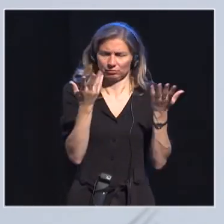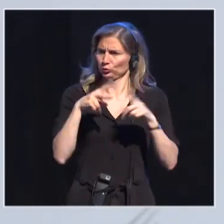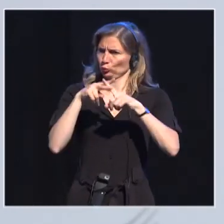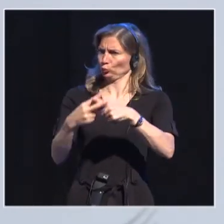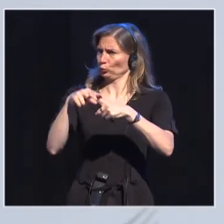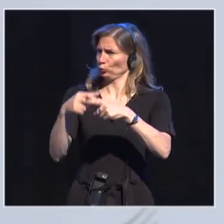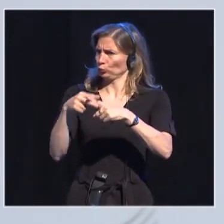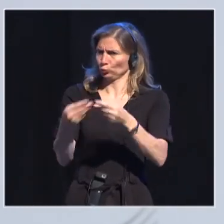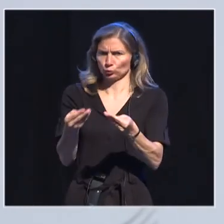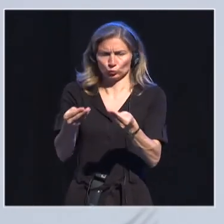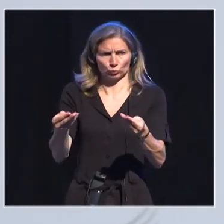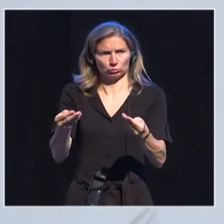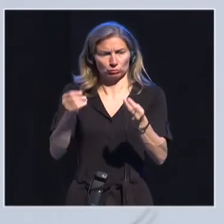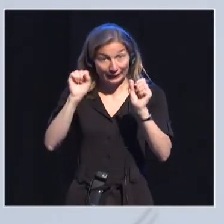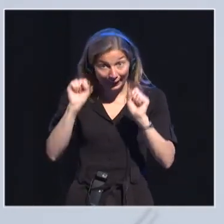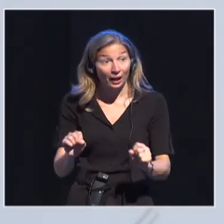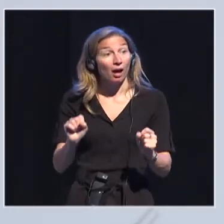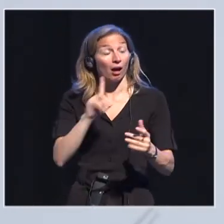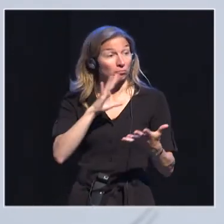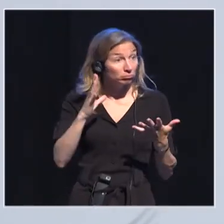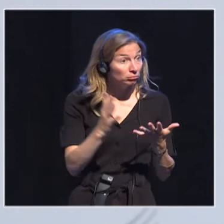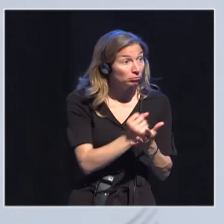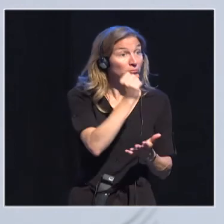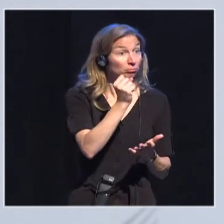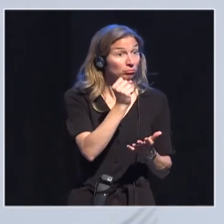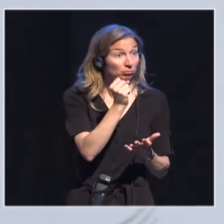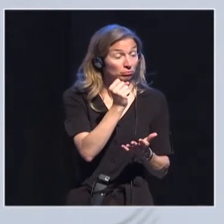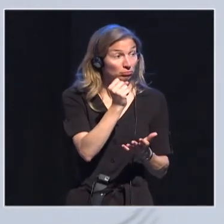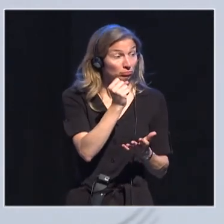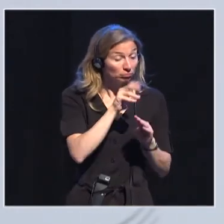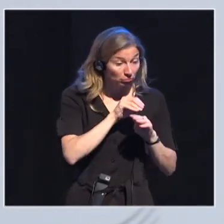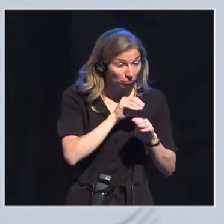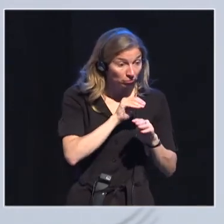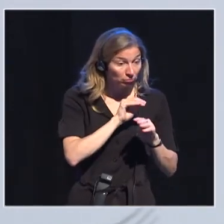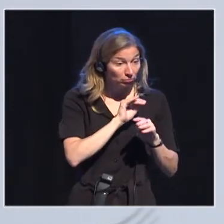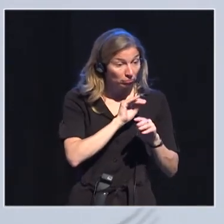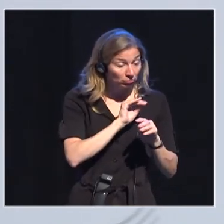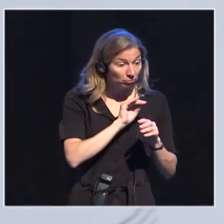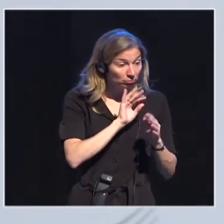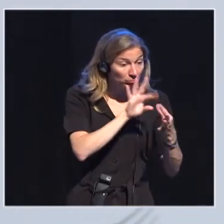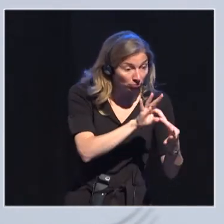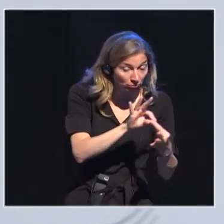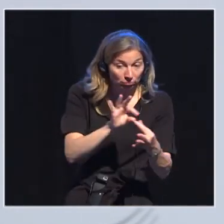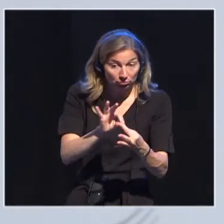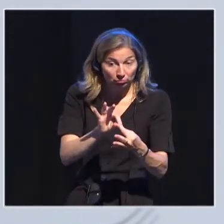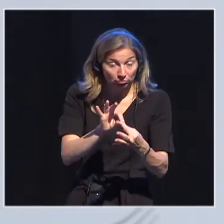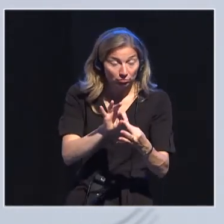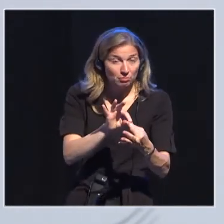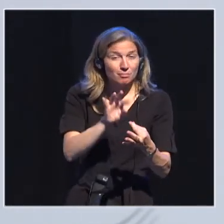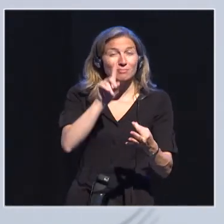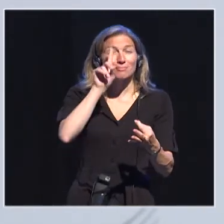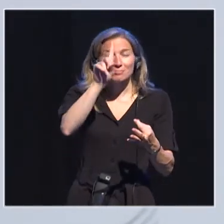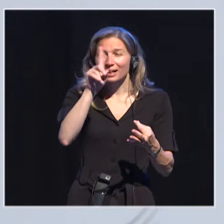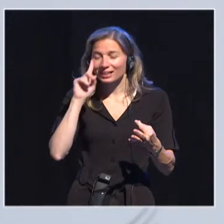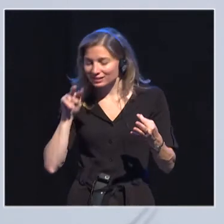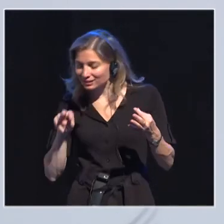tool to be used, but to be used for a few elements which I think were a bit the weak spots in